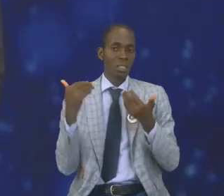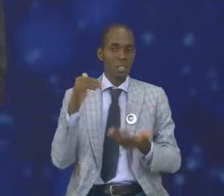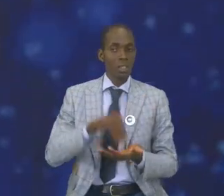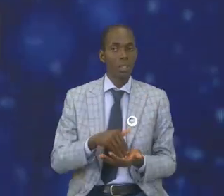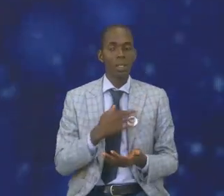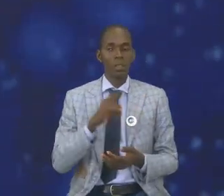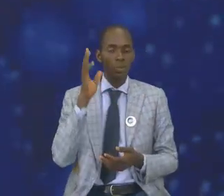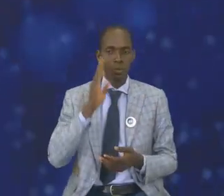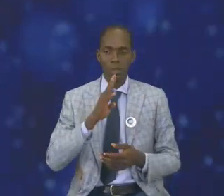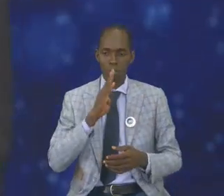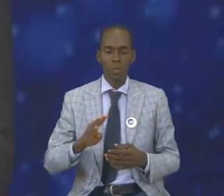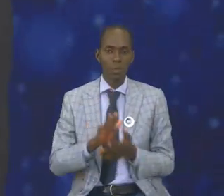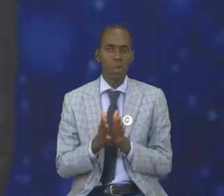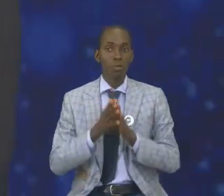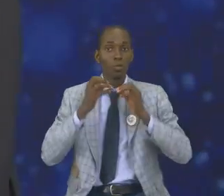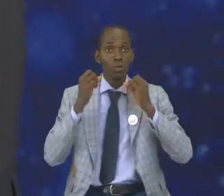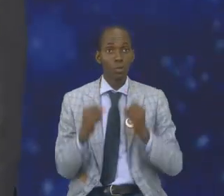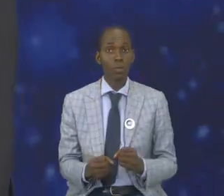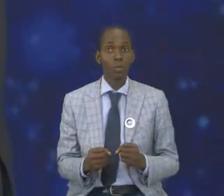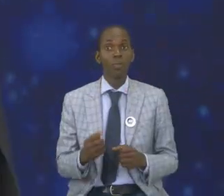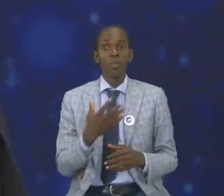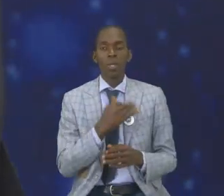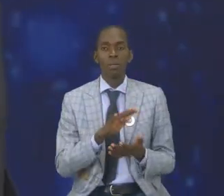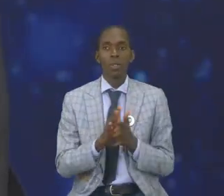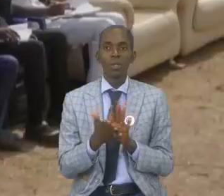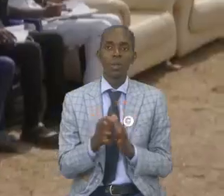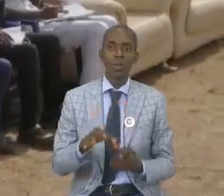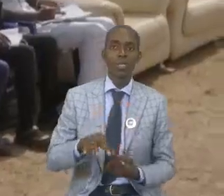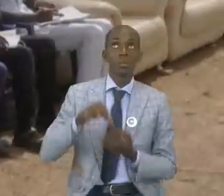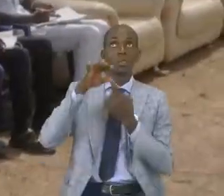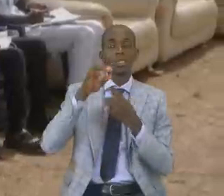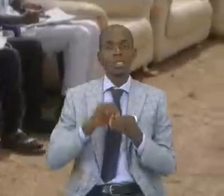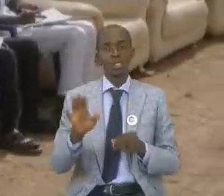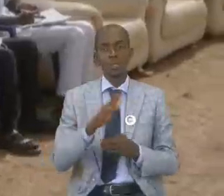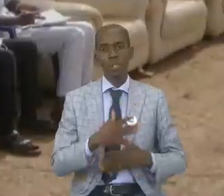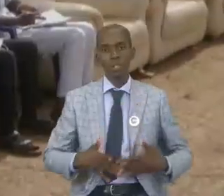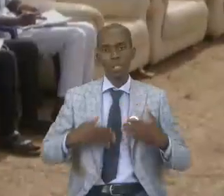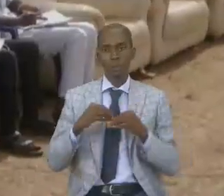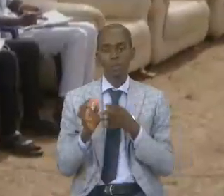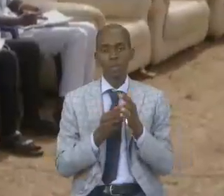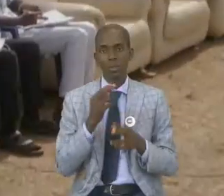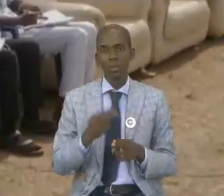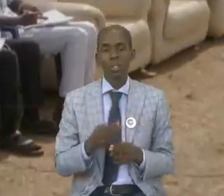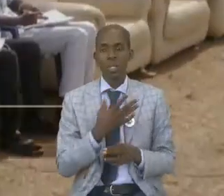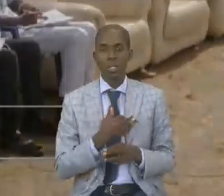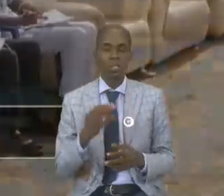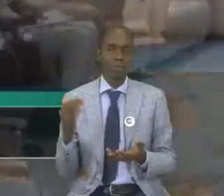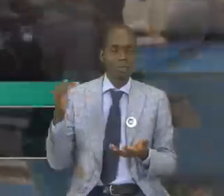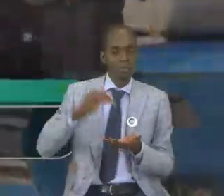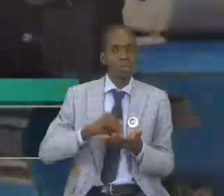toughened, and you become exceptional in your life in Jesus' name. And then recommitment to